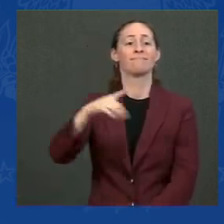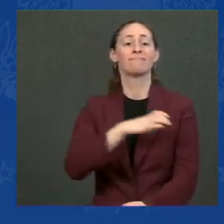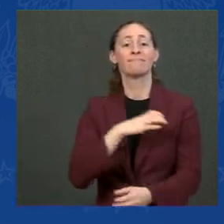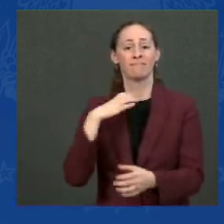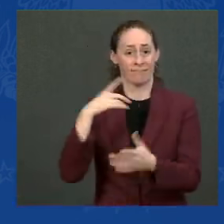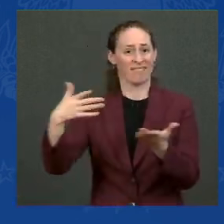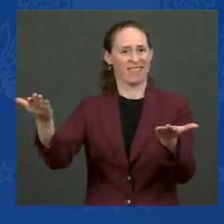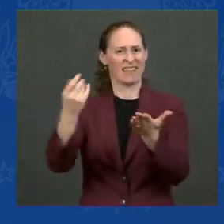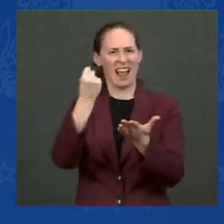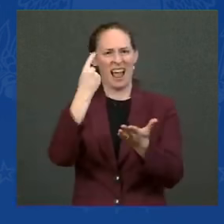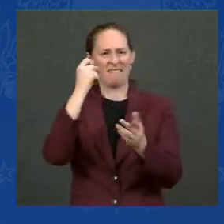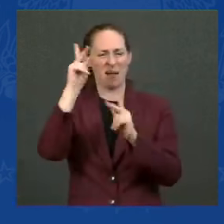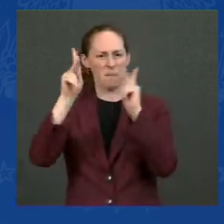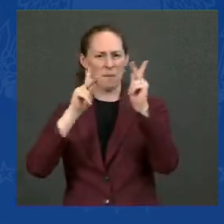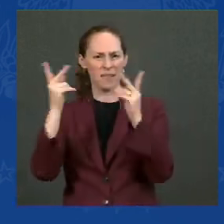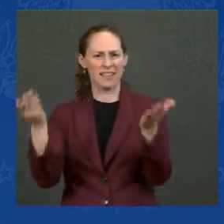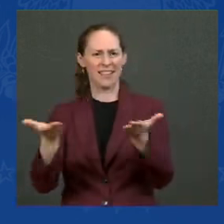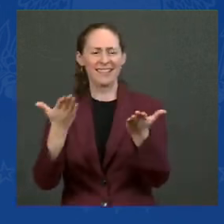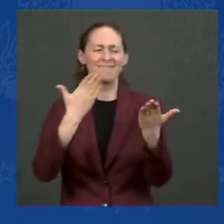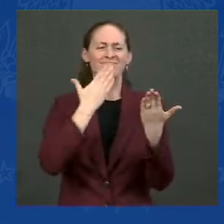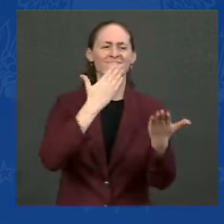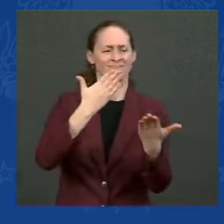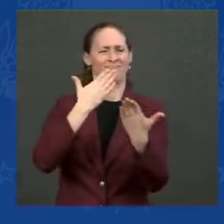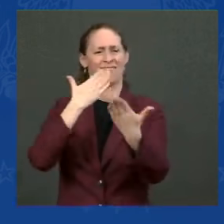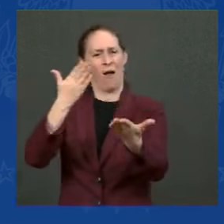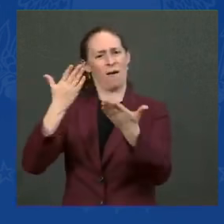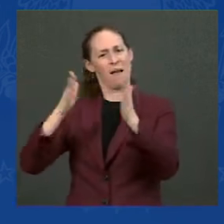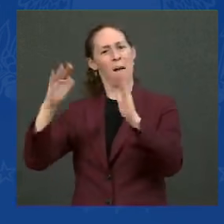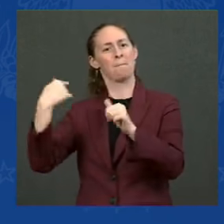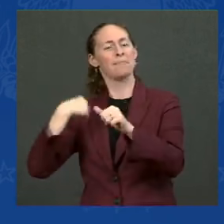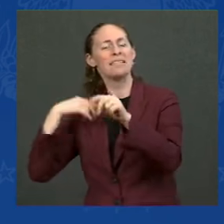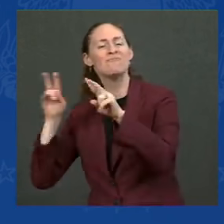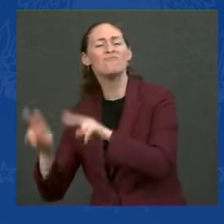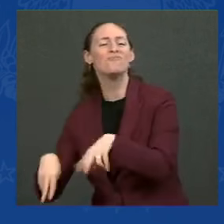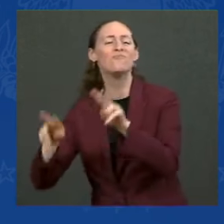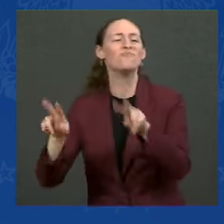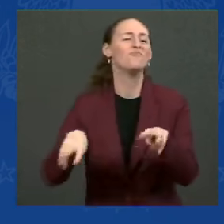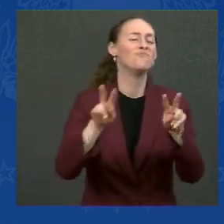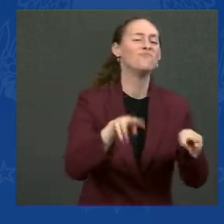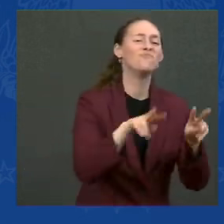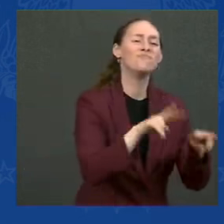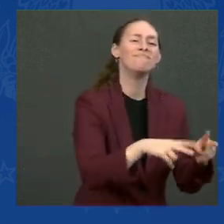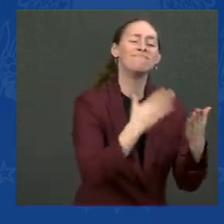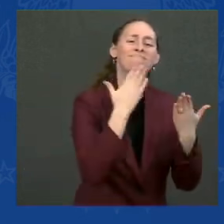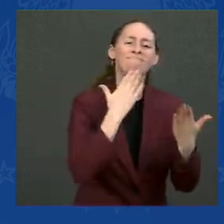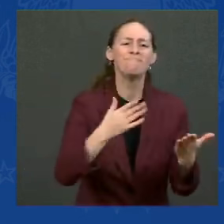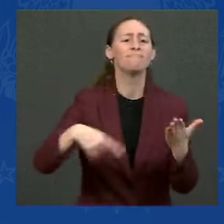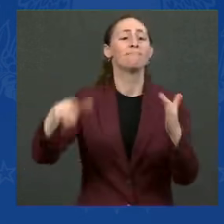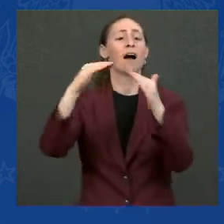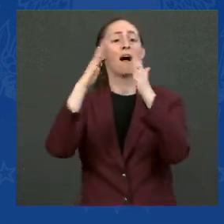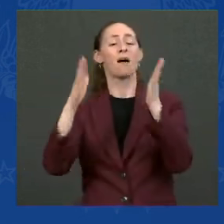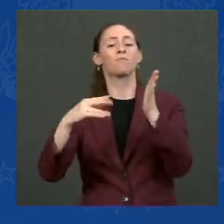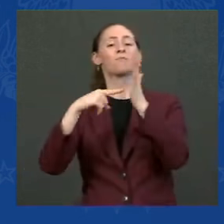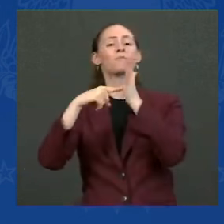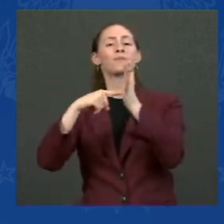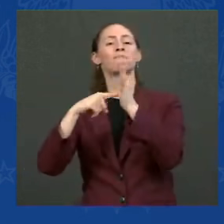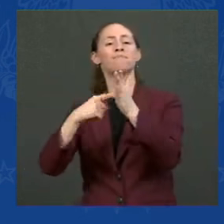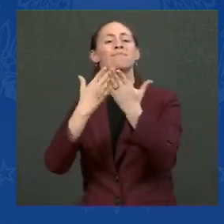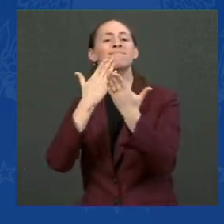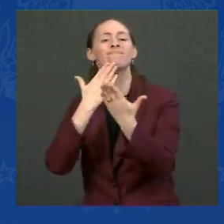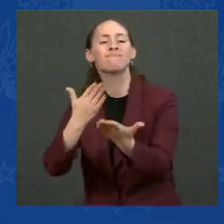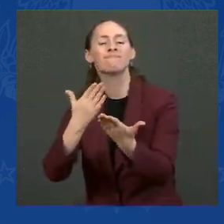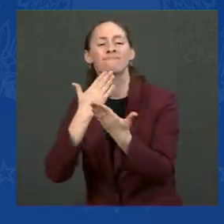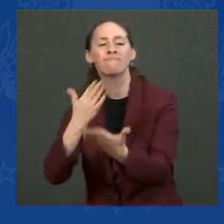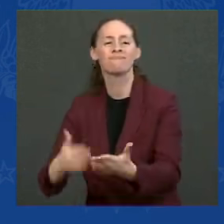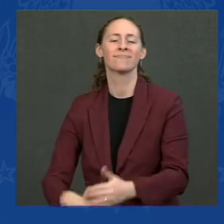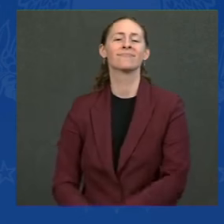for permission to come into the district. And I also want to thank colleagues in the House of Representatives, Mike Quigley, Robin Kelly, Bobby Rush,